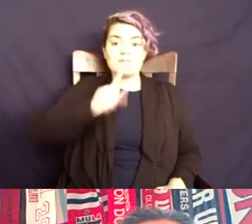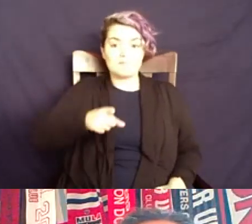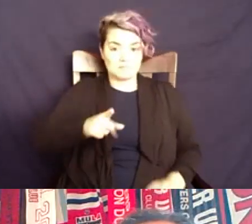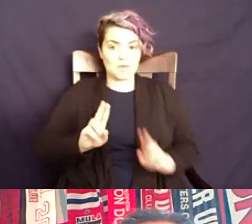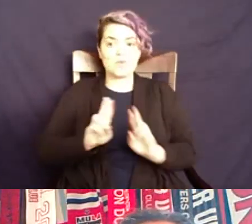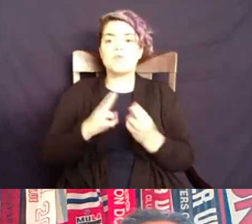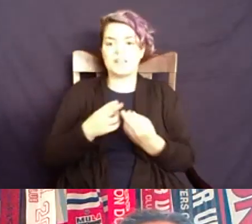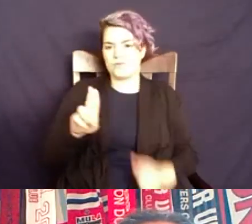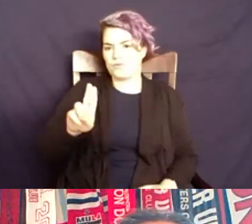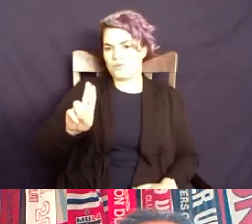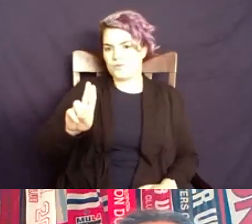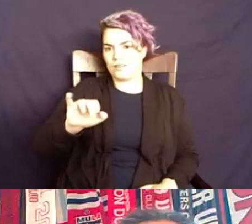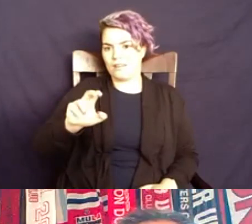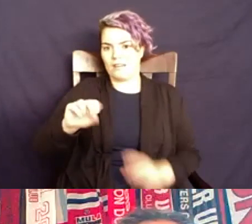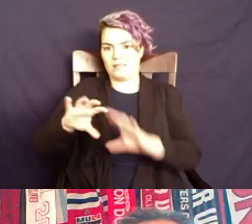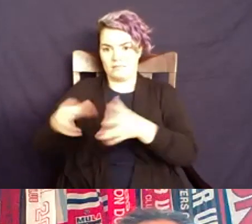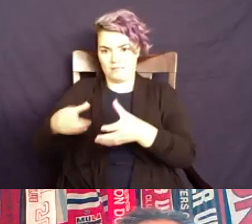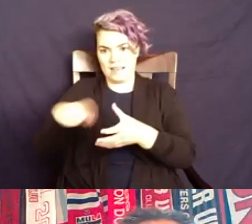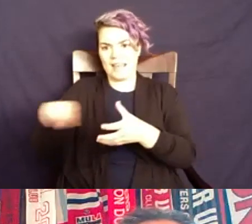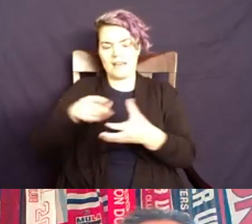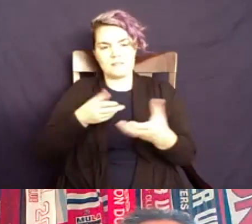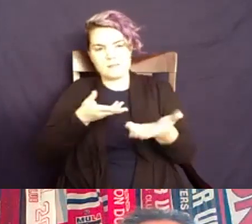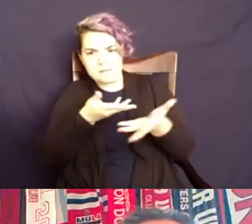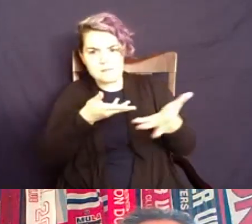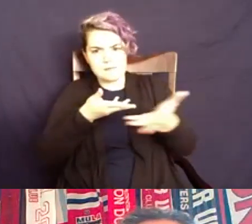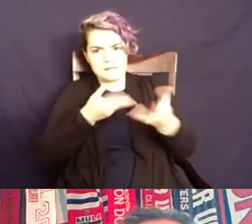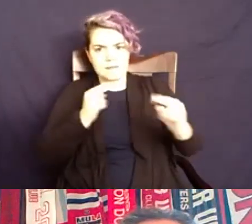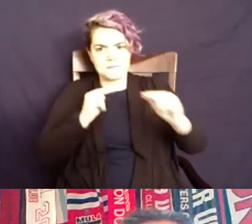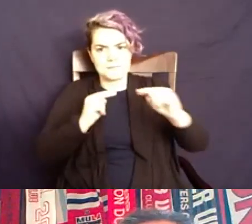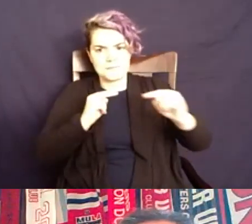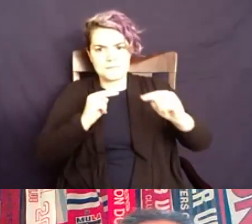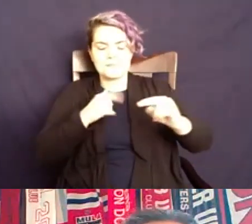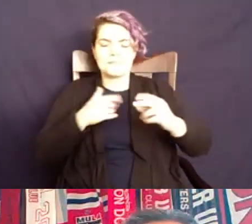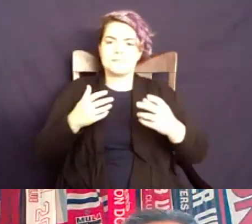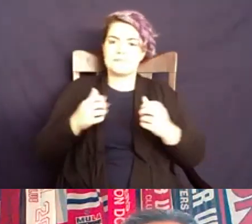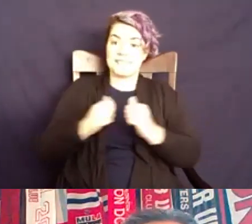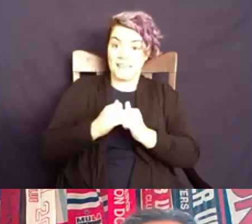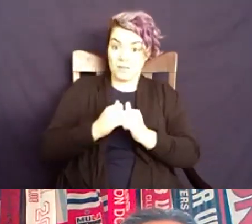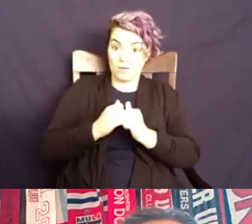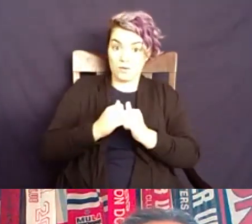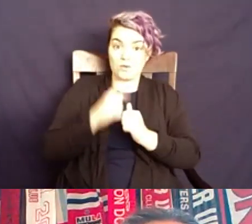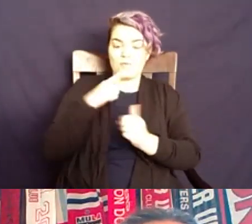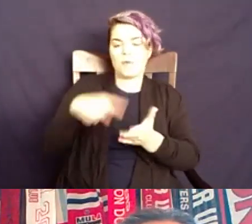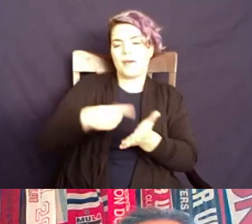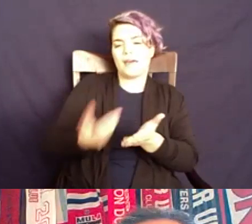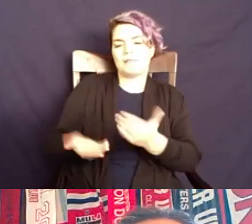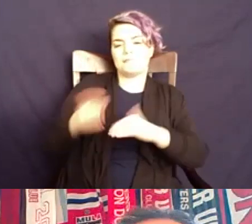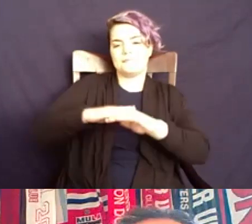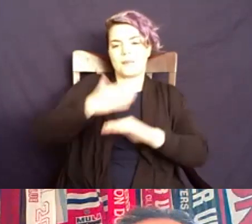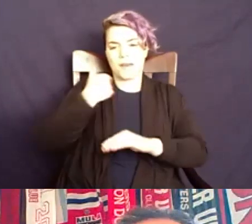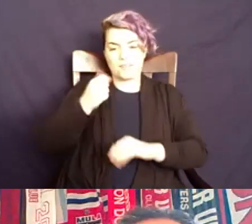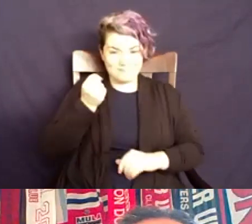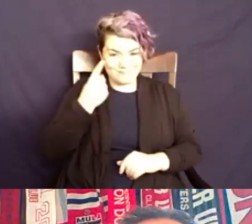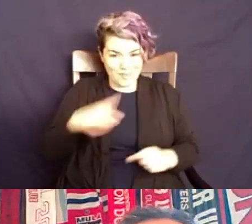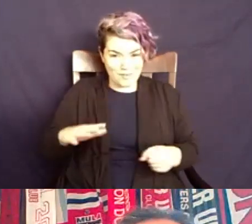wages, and they have the protection of that collective bargaining agreement. Whether that's the entire solution, I'm not sure it